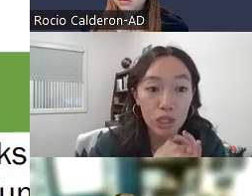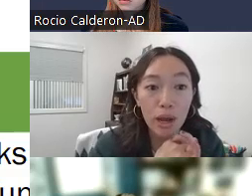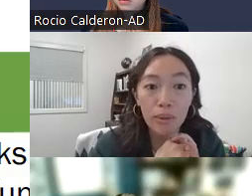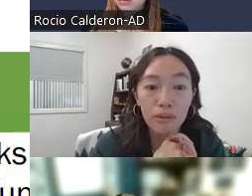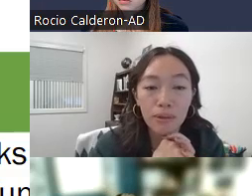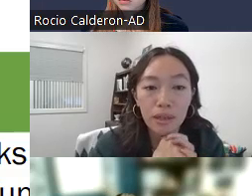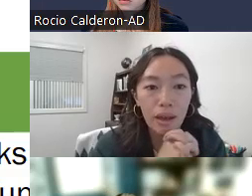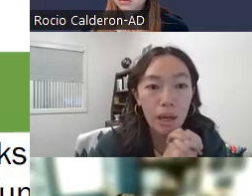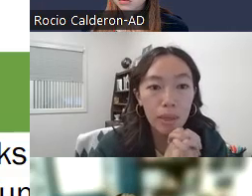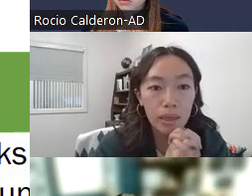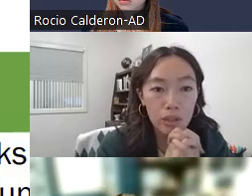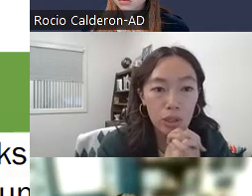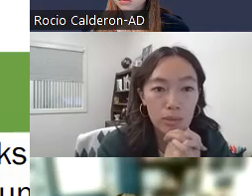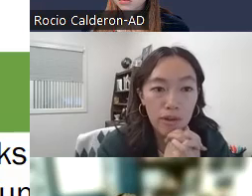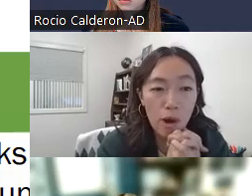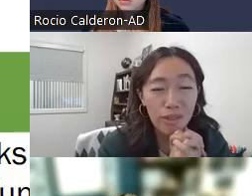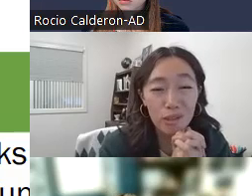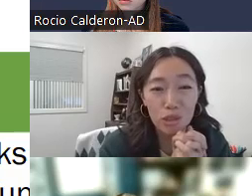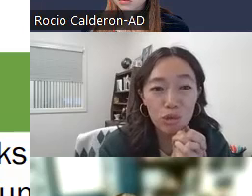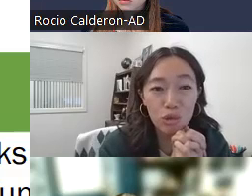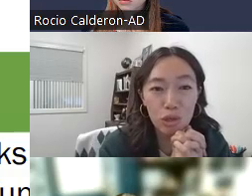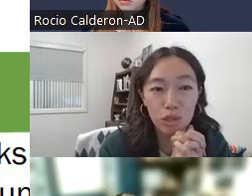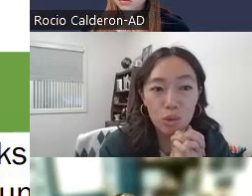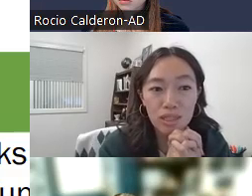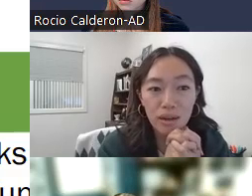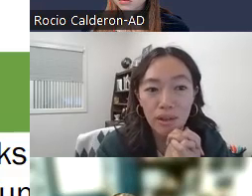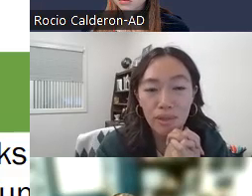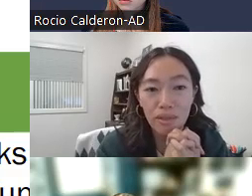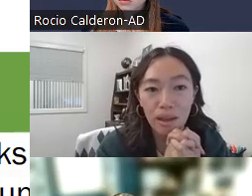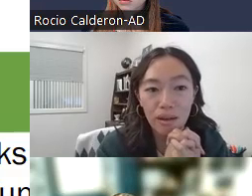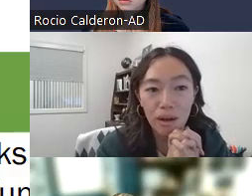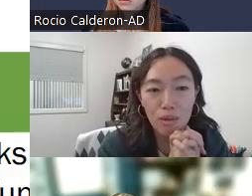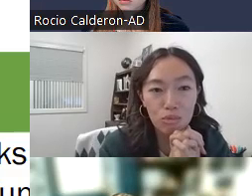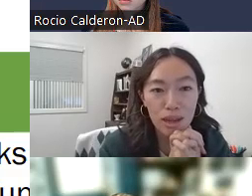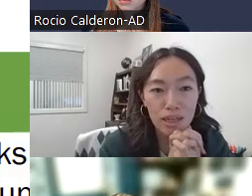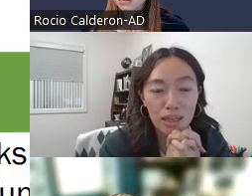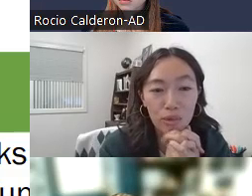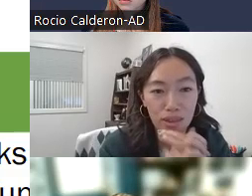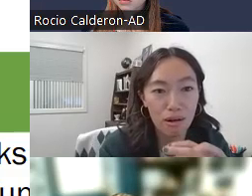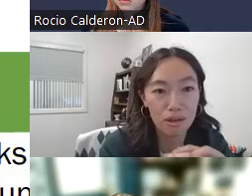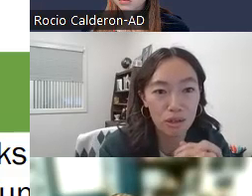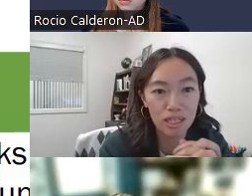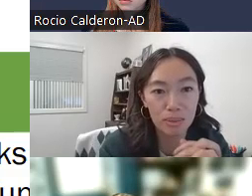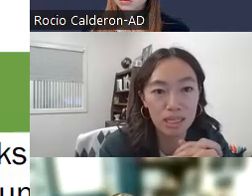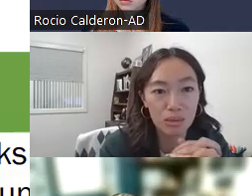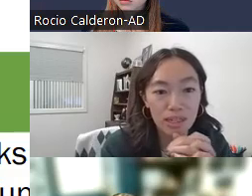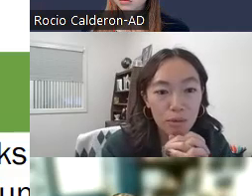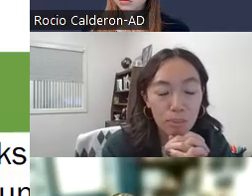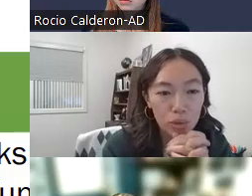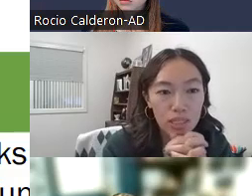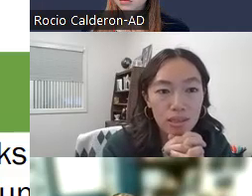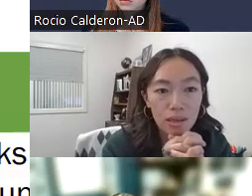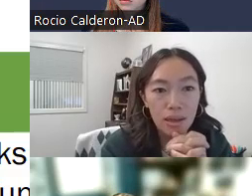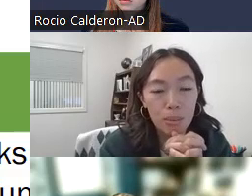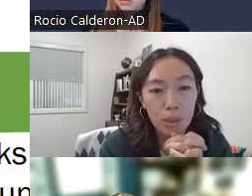definitely look into. I believe, and Cass, correct me if I'm wrong, there's 2 charter schools that reside within our Stockton